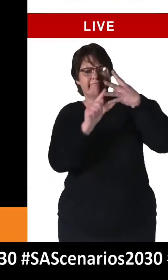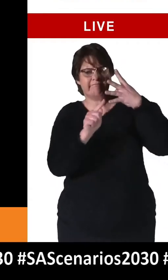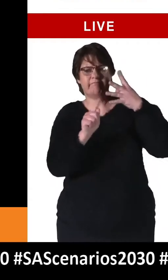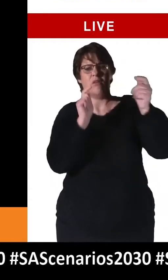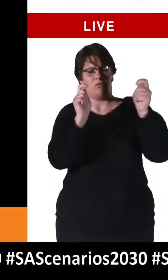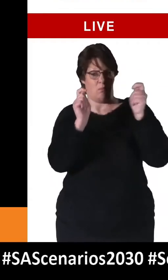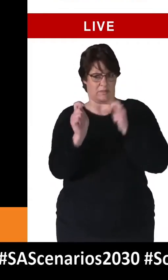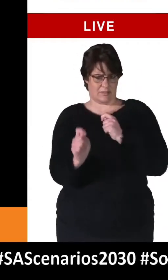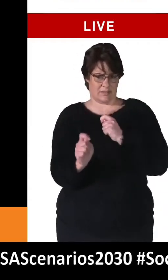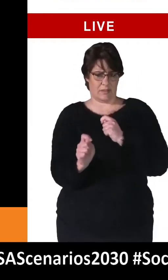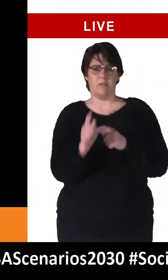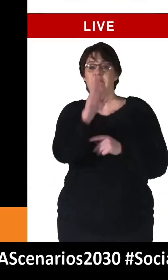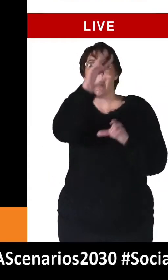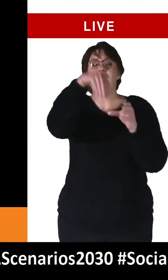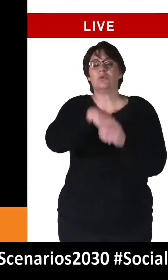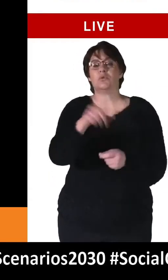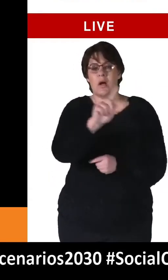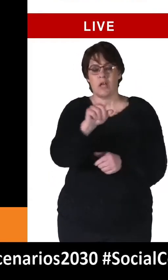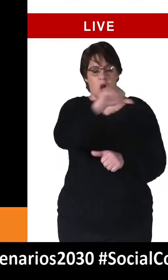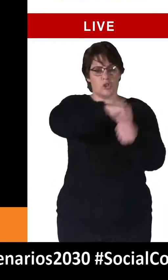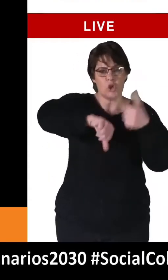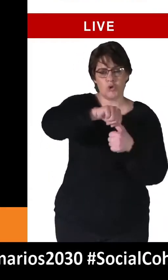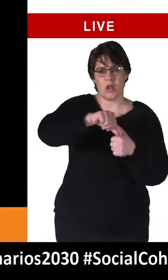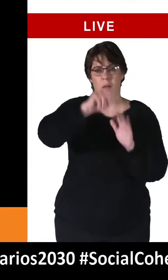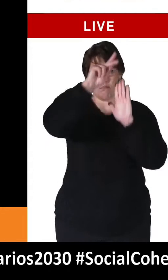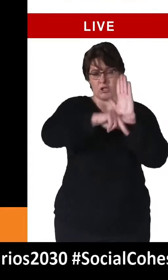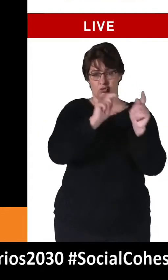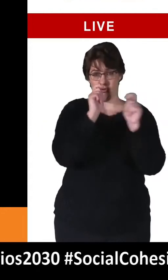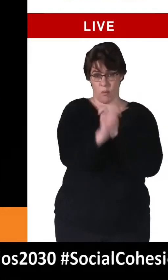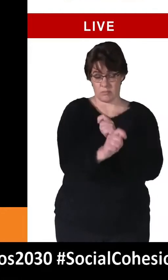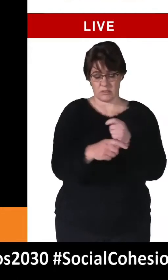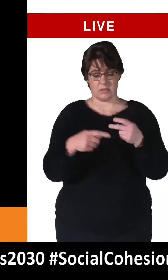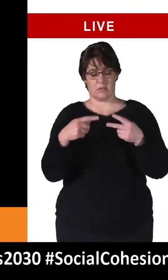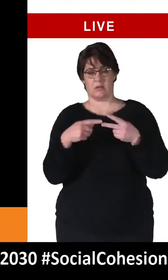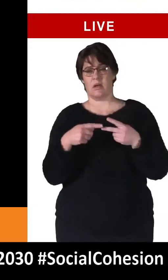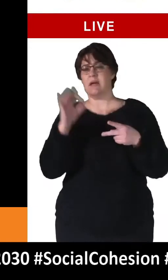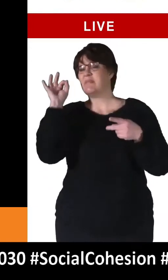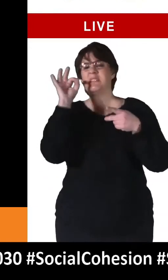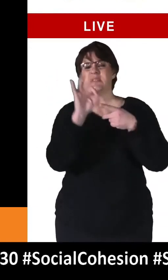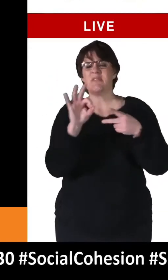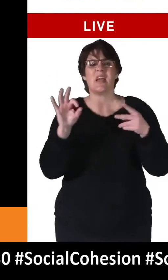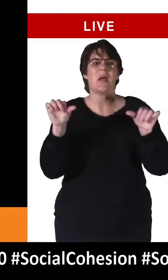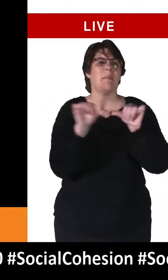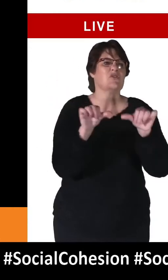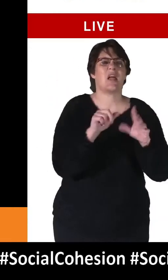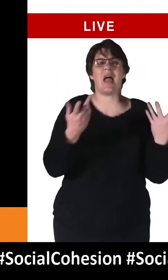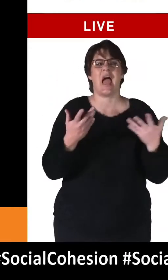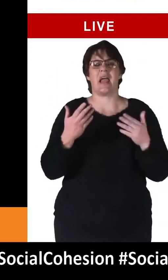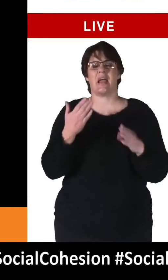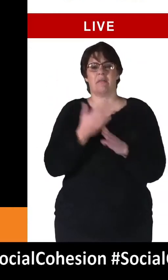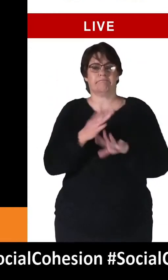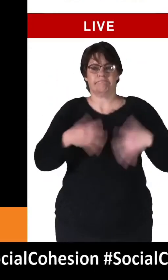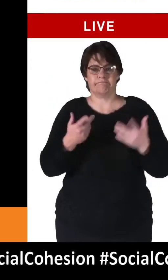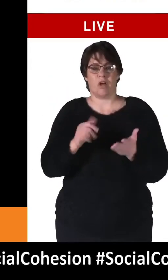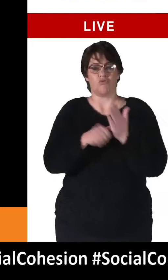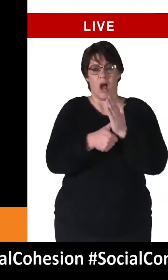reforms, and these include social policy reforms, specific measures such as the unemployment grant for